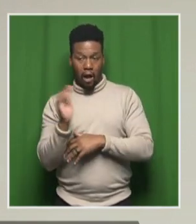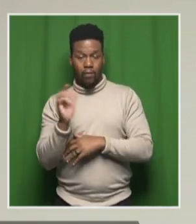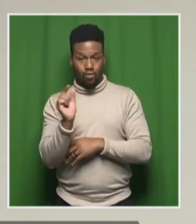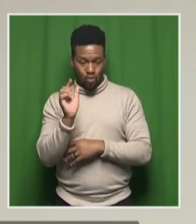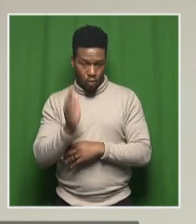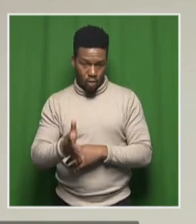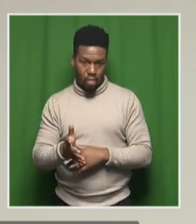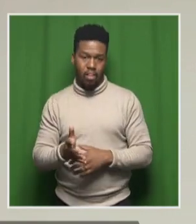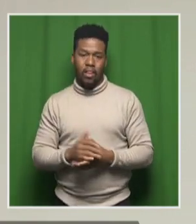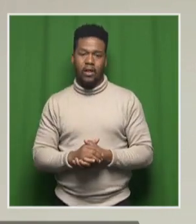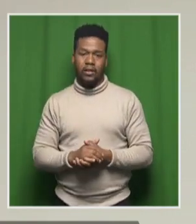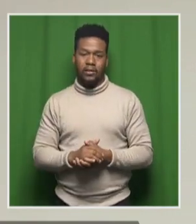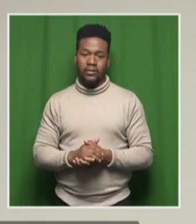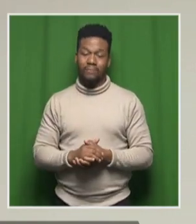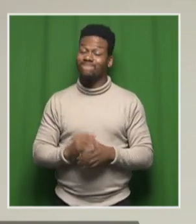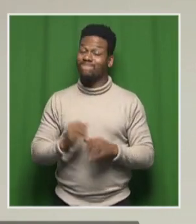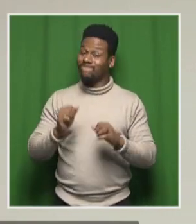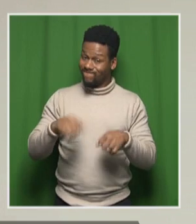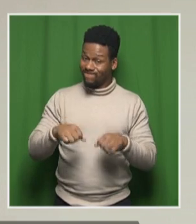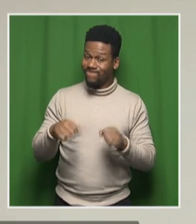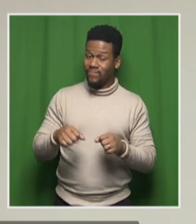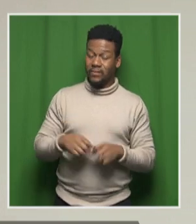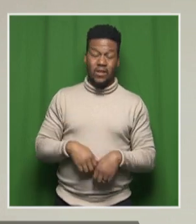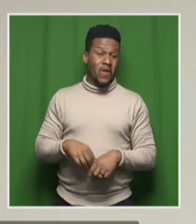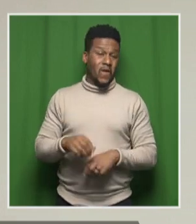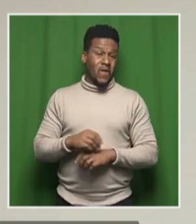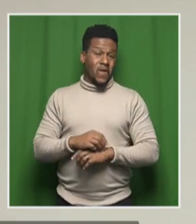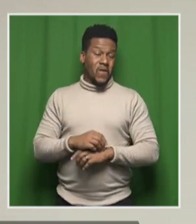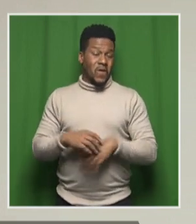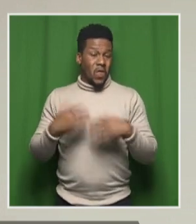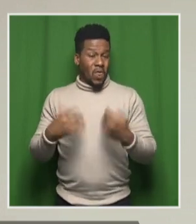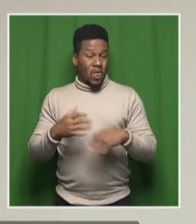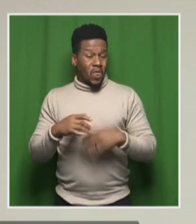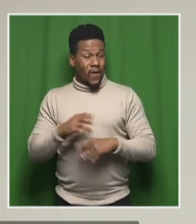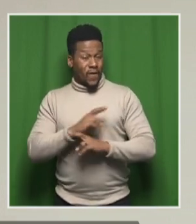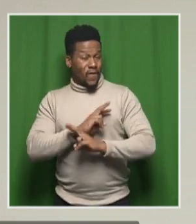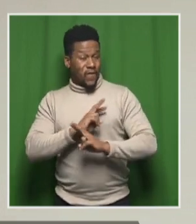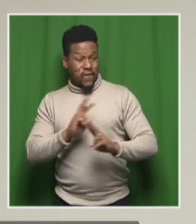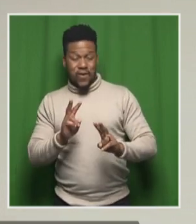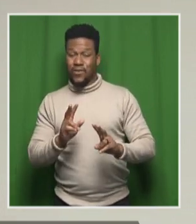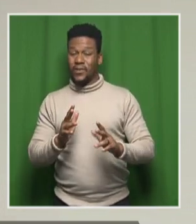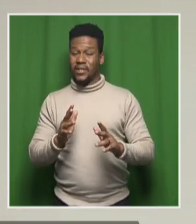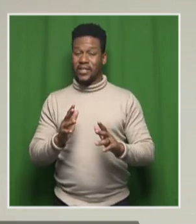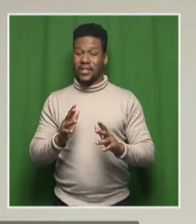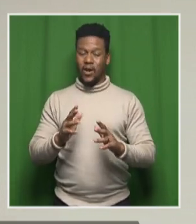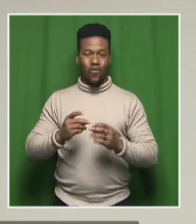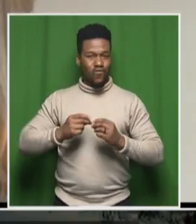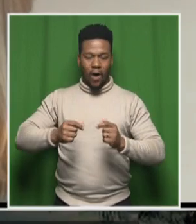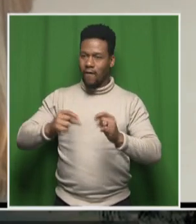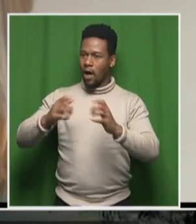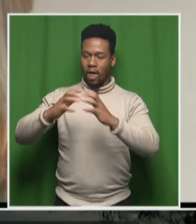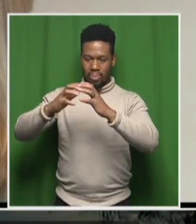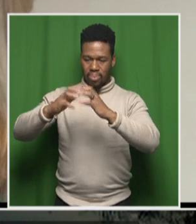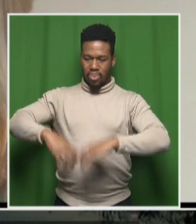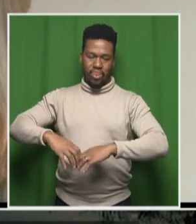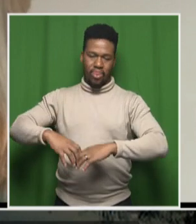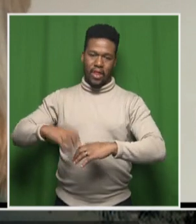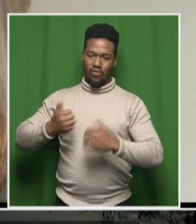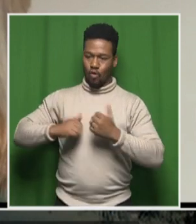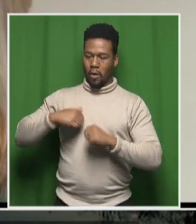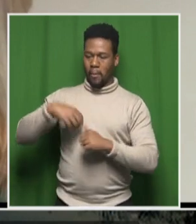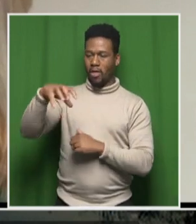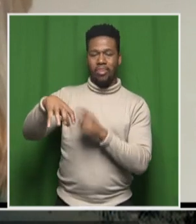so it was really a very, very quick de-rig of a theatre. Now that the theatre is back on